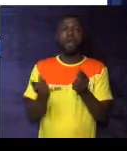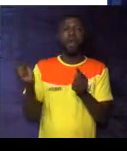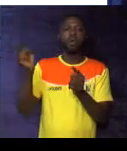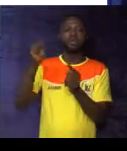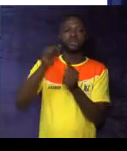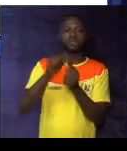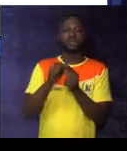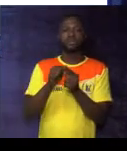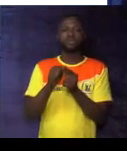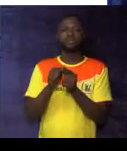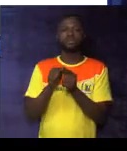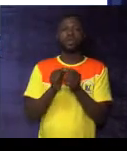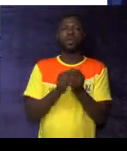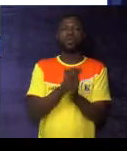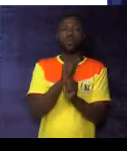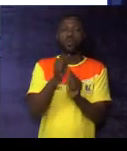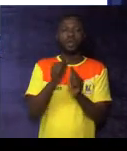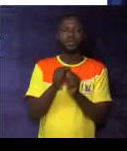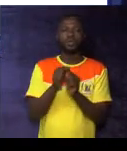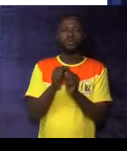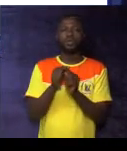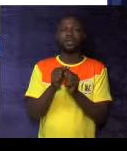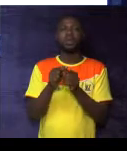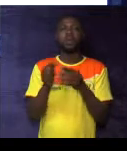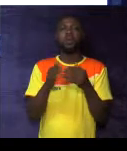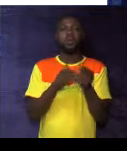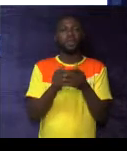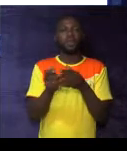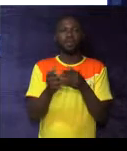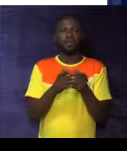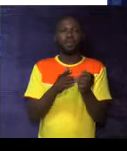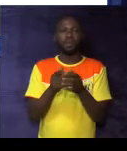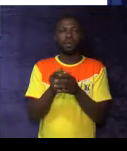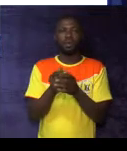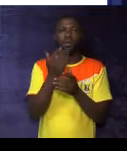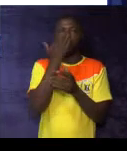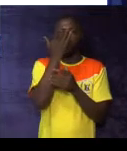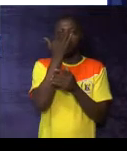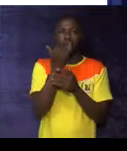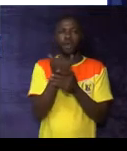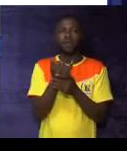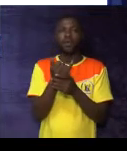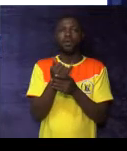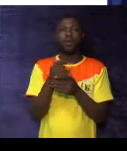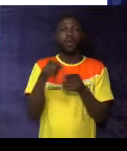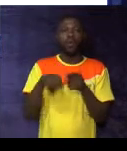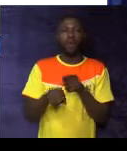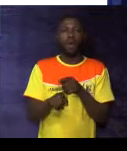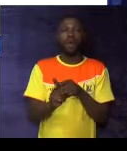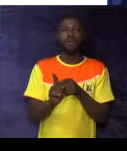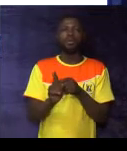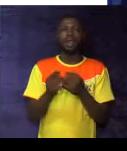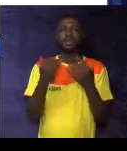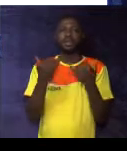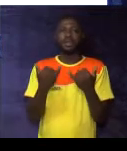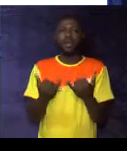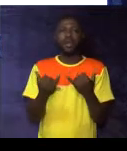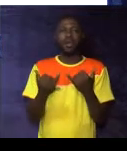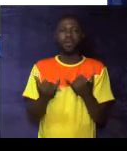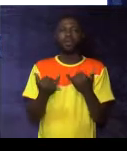before, until, when, whenever, why,